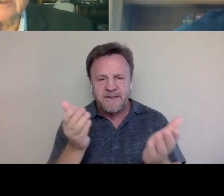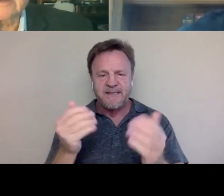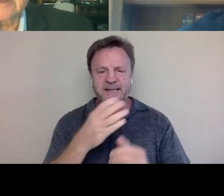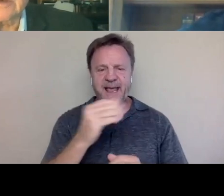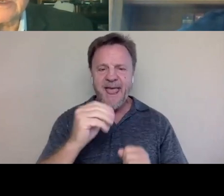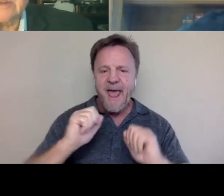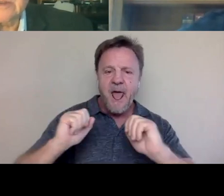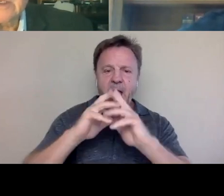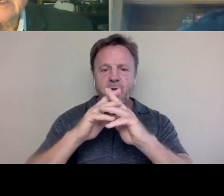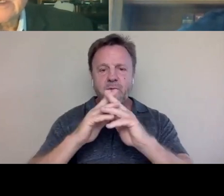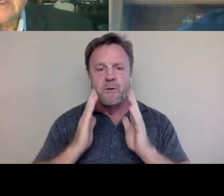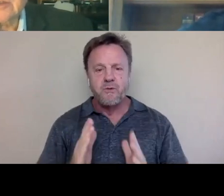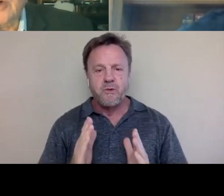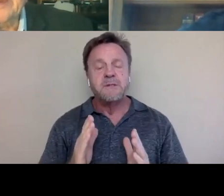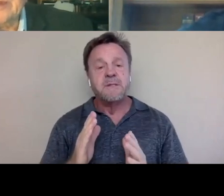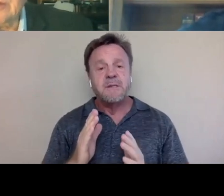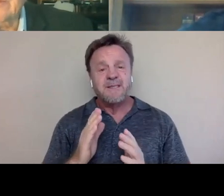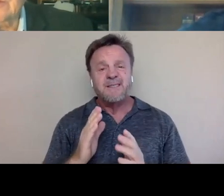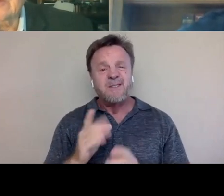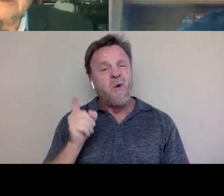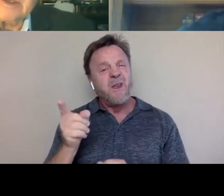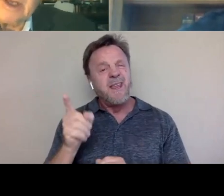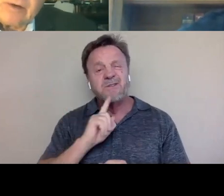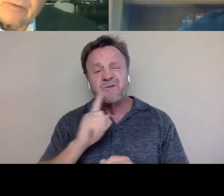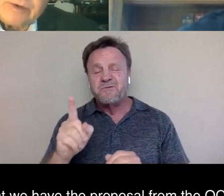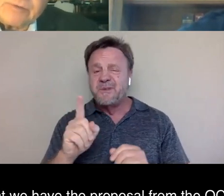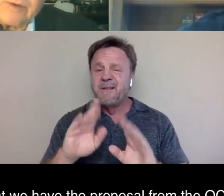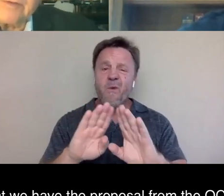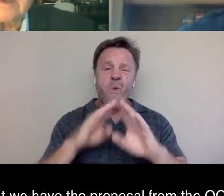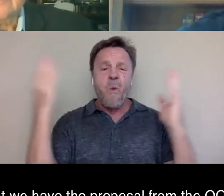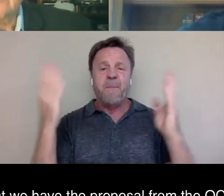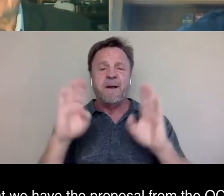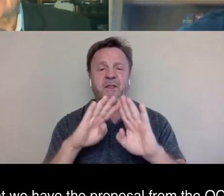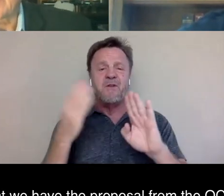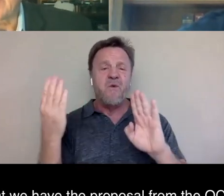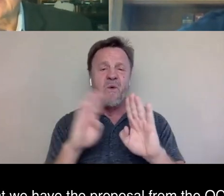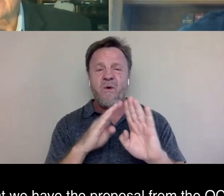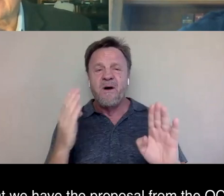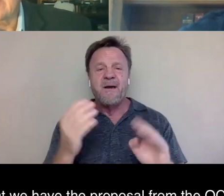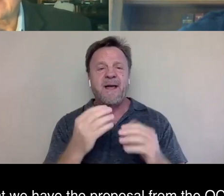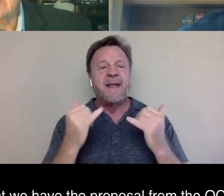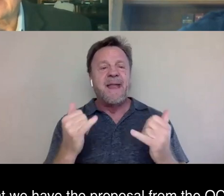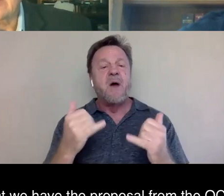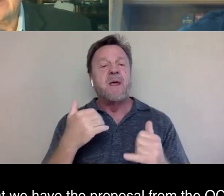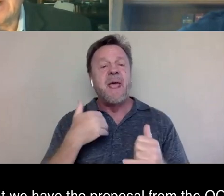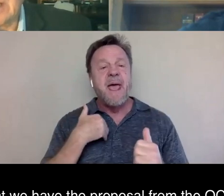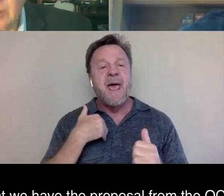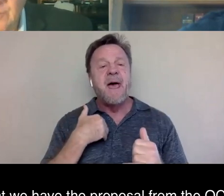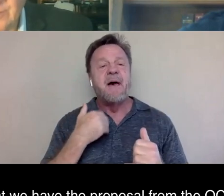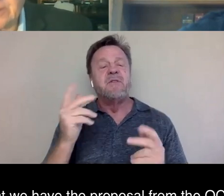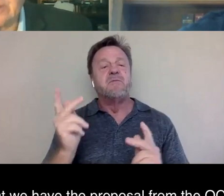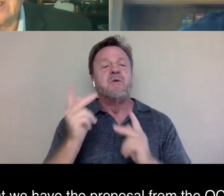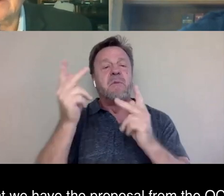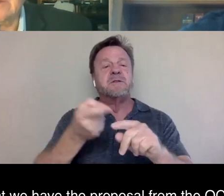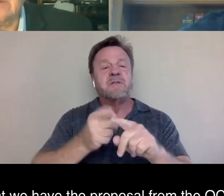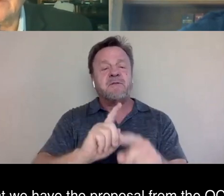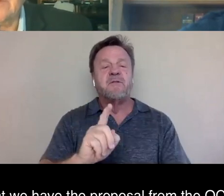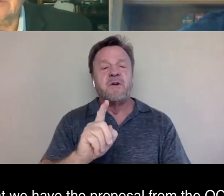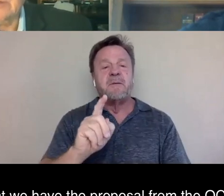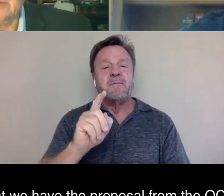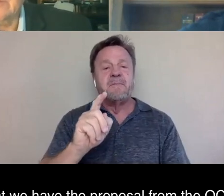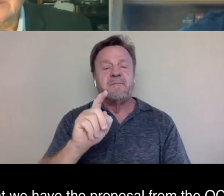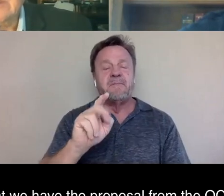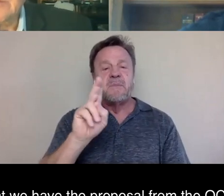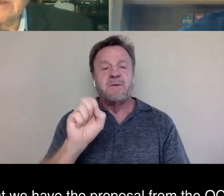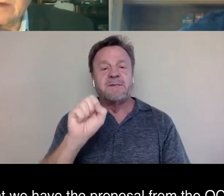entrepreneurs. So he has opened the door for us. And now that we have the proposal from the OCC and hopefully the